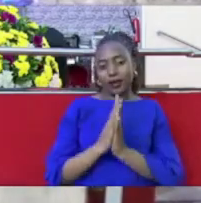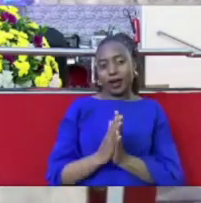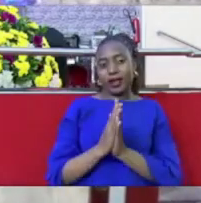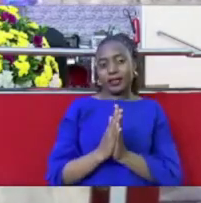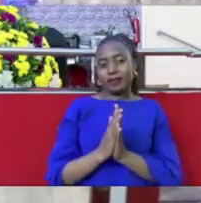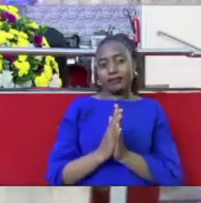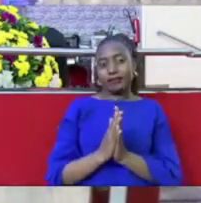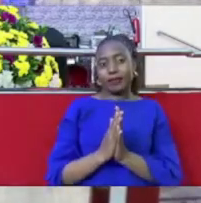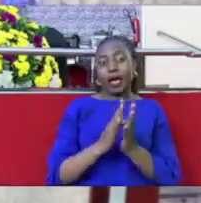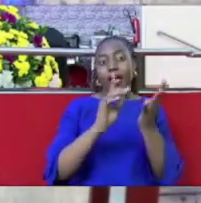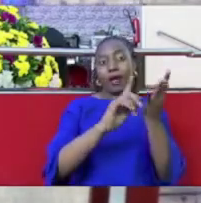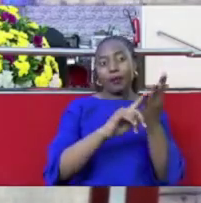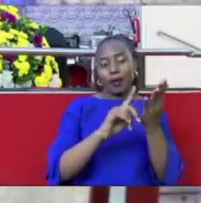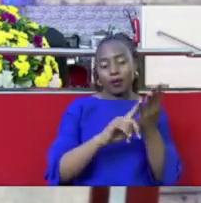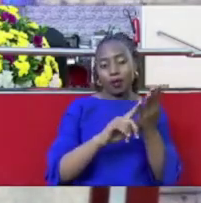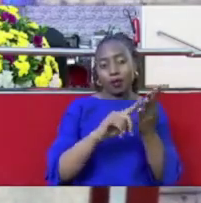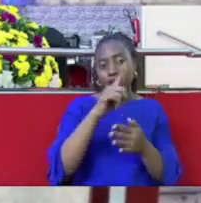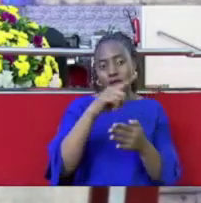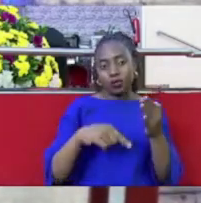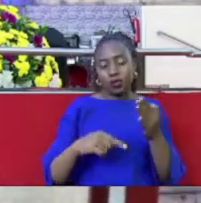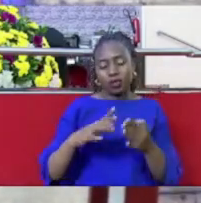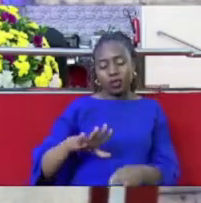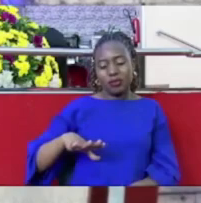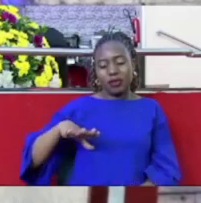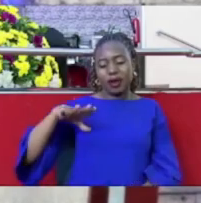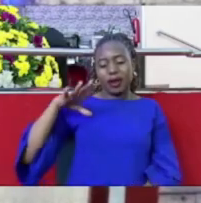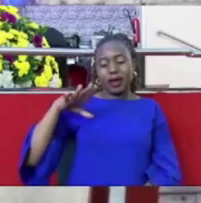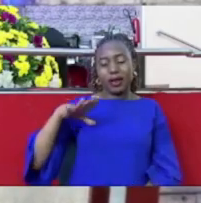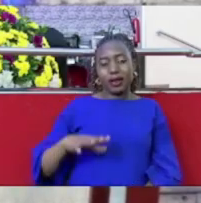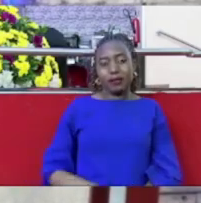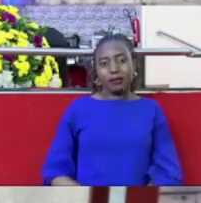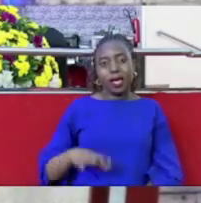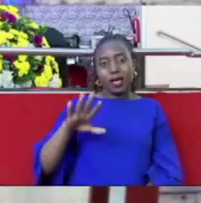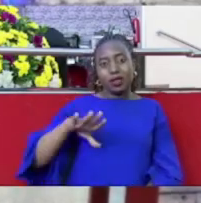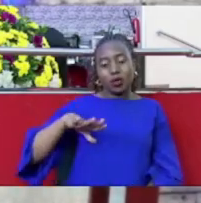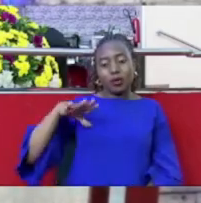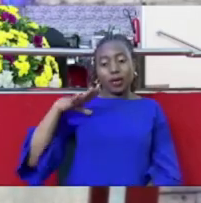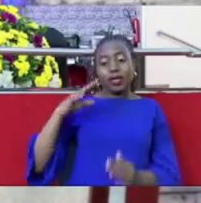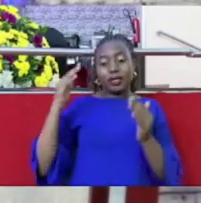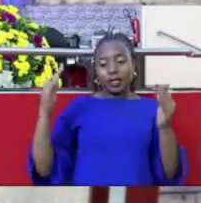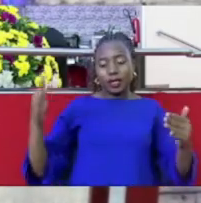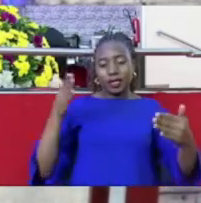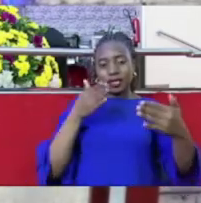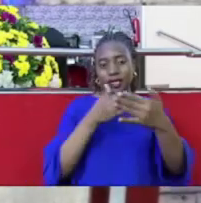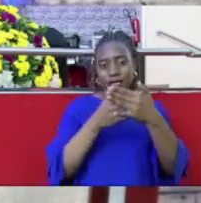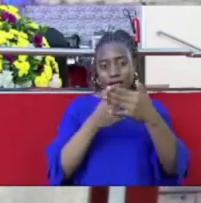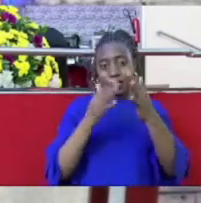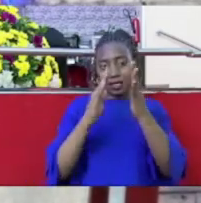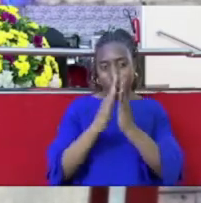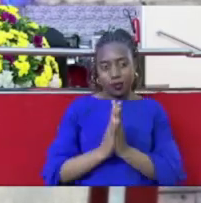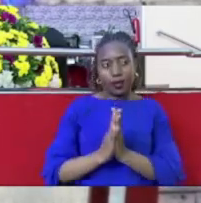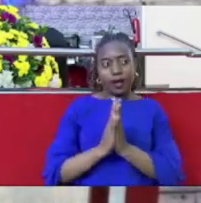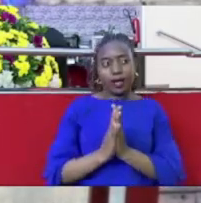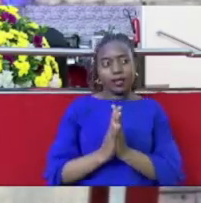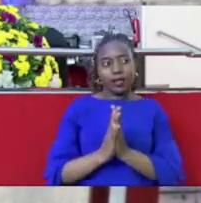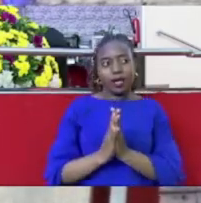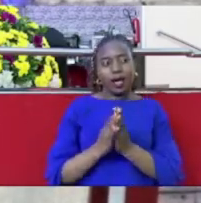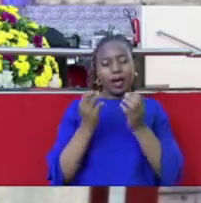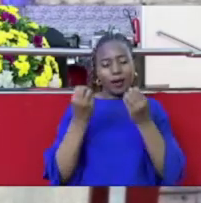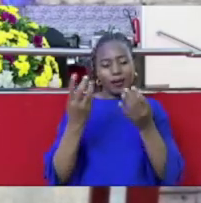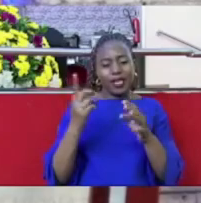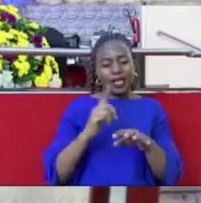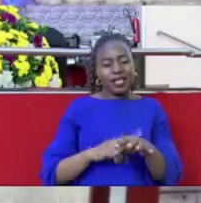Hoja yana ni kiburi. Is one of the greatest hindrance of prayer. Ni jambo moja ambalo ni kuu sana kuzuia maombi. Many times the Lord